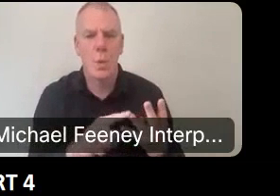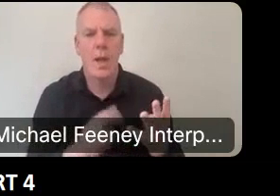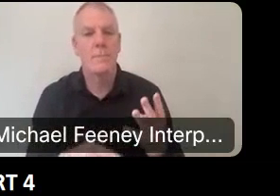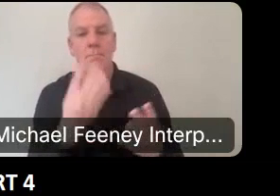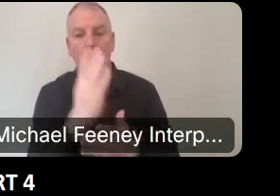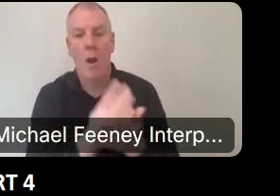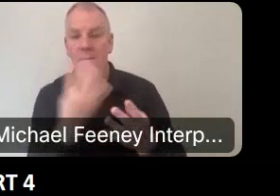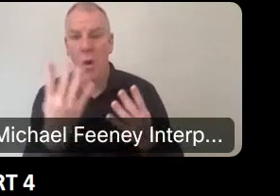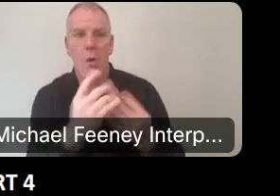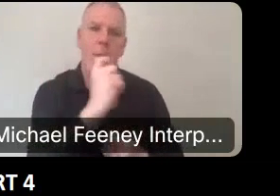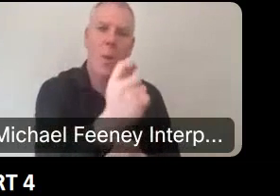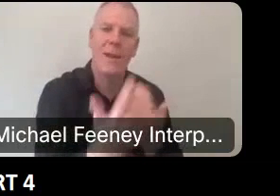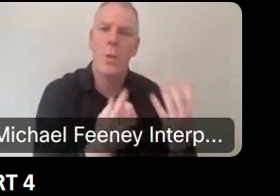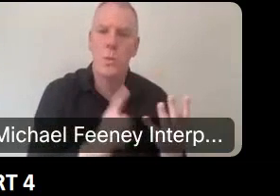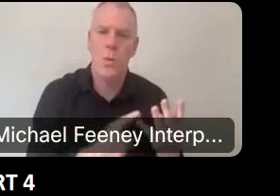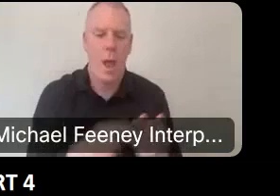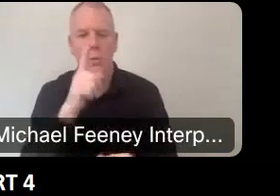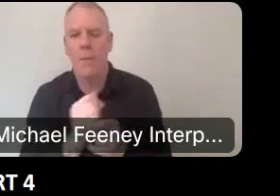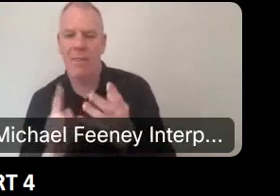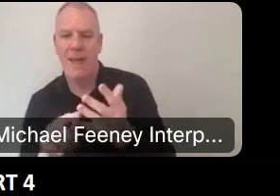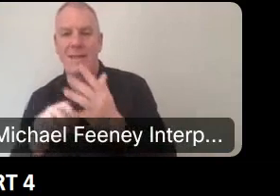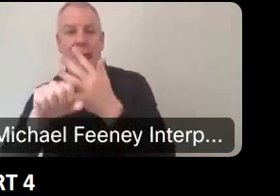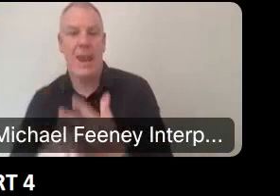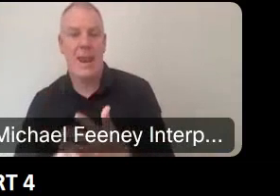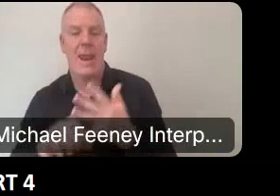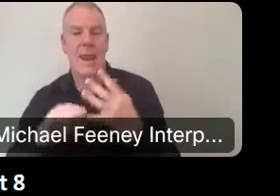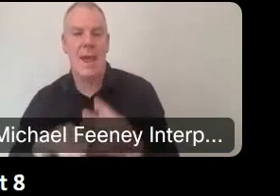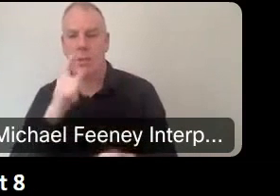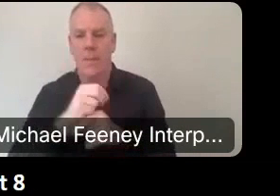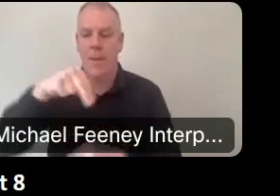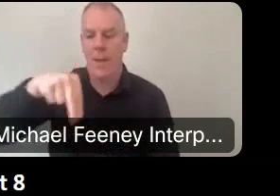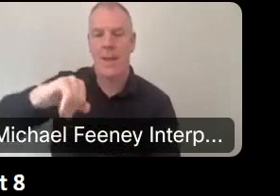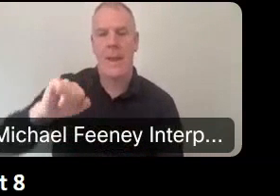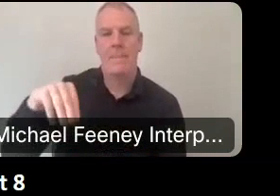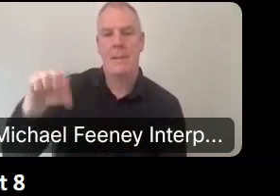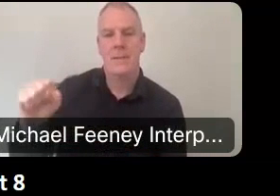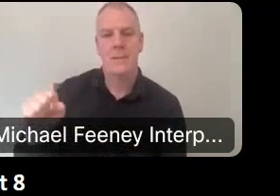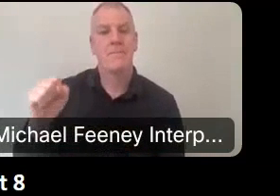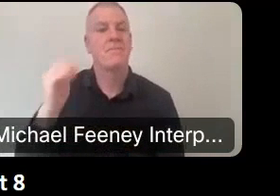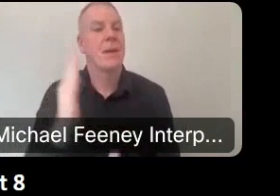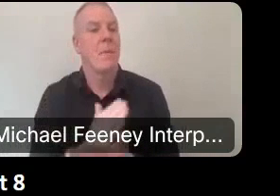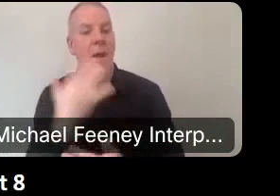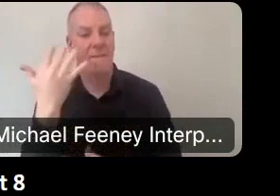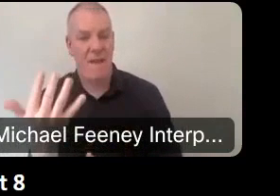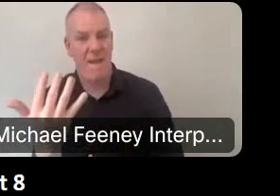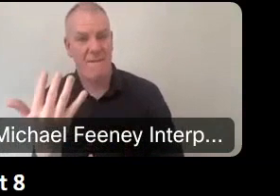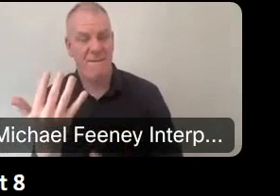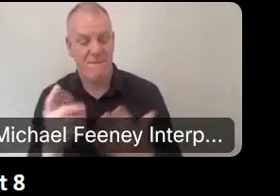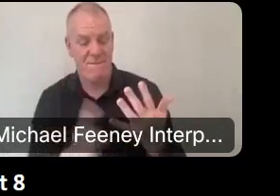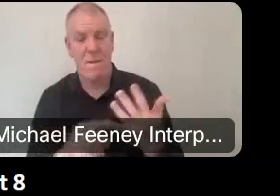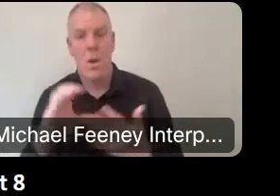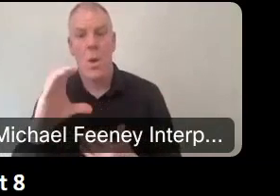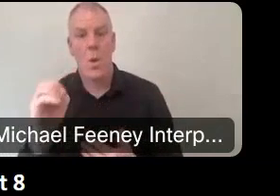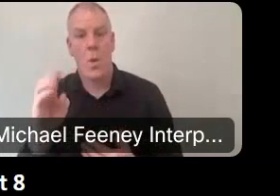the regulator, which I will come back to at the end with regards to NIMS. Part 5, Colette will focus on and explain in more